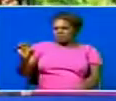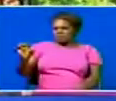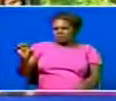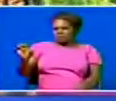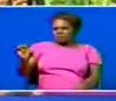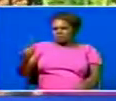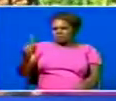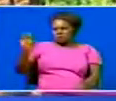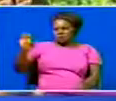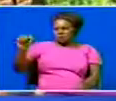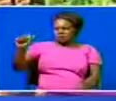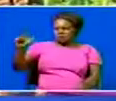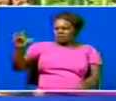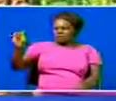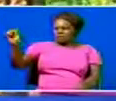of CAVS intervention